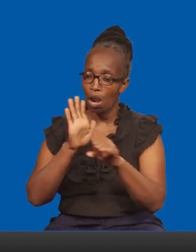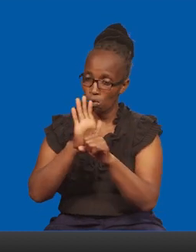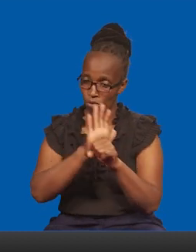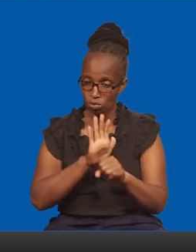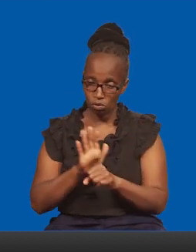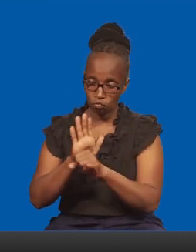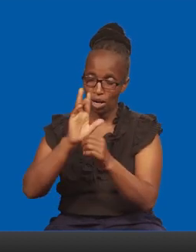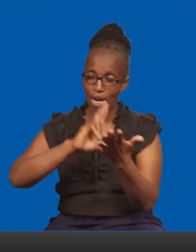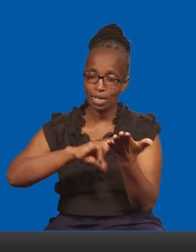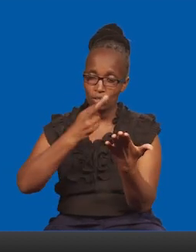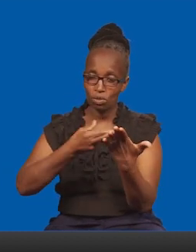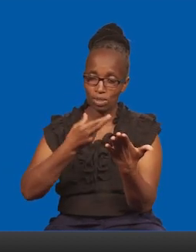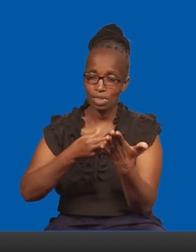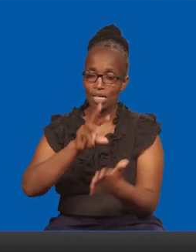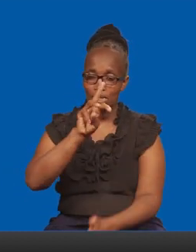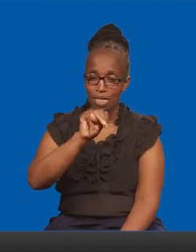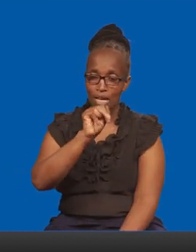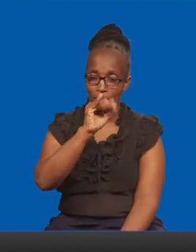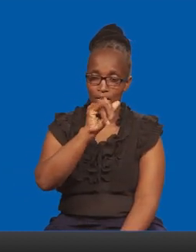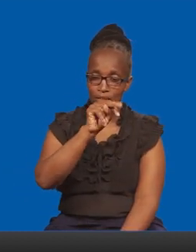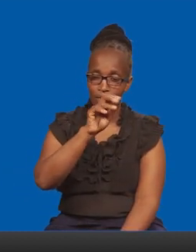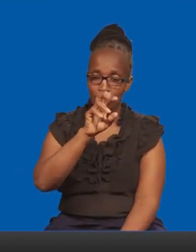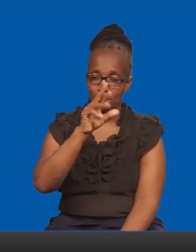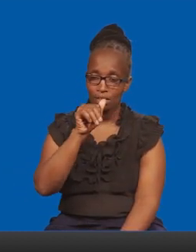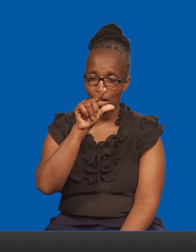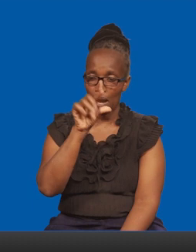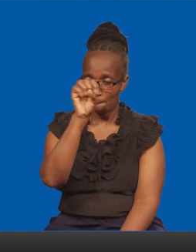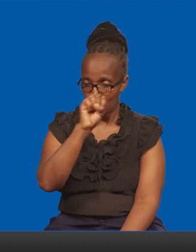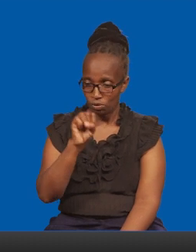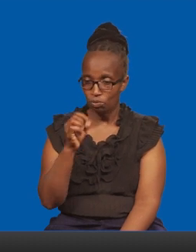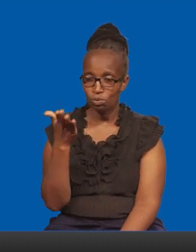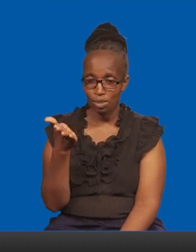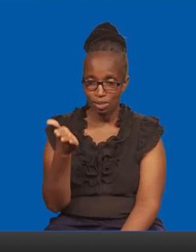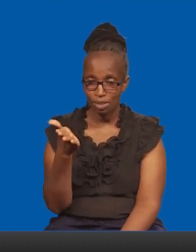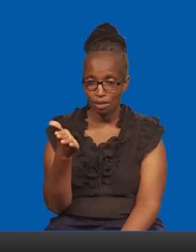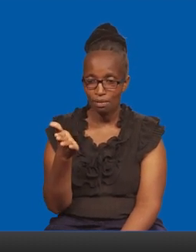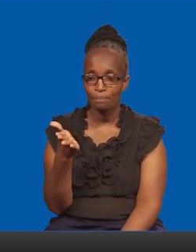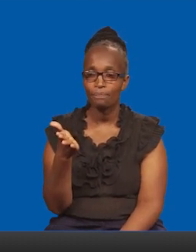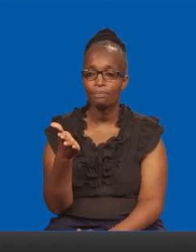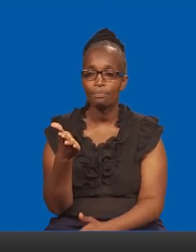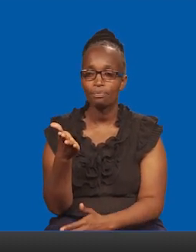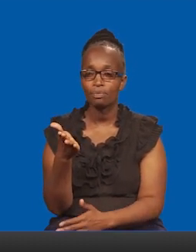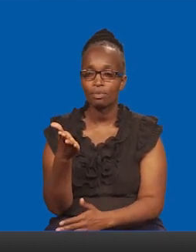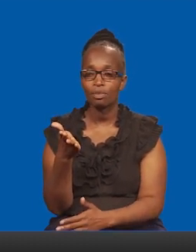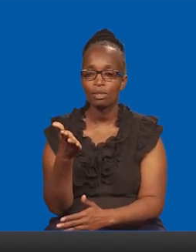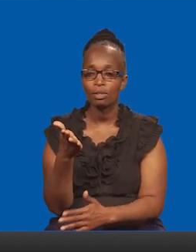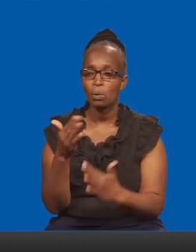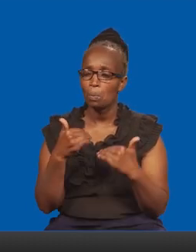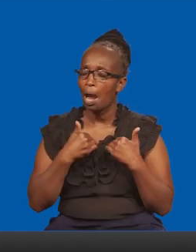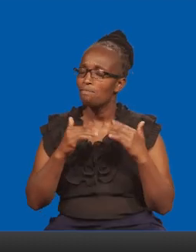tremendous renewable energy resources. We have mineral resources. We have